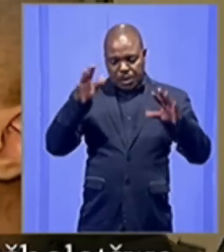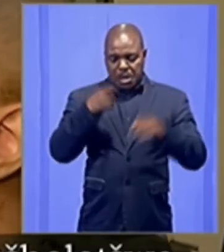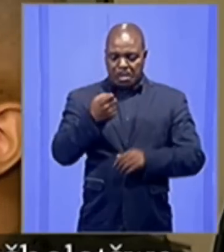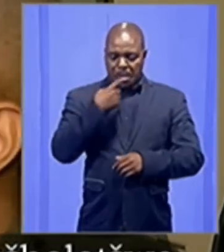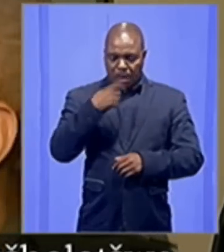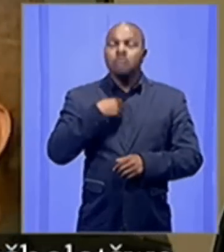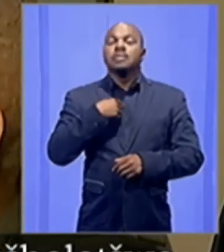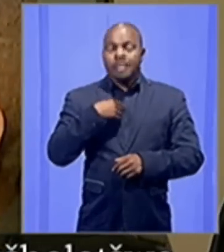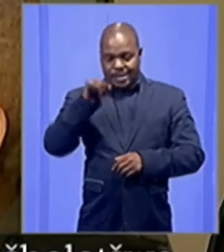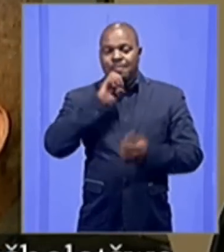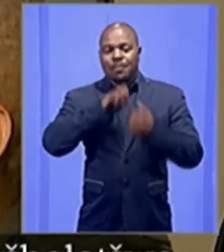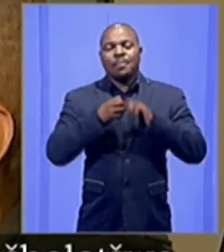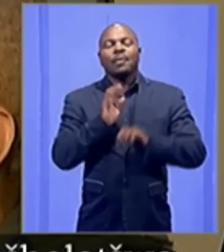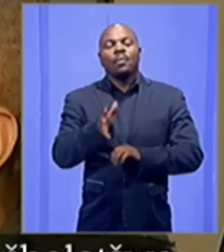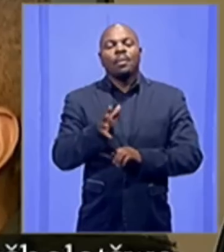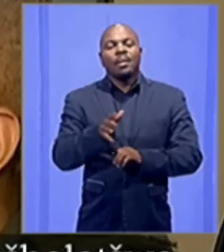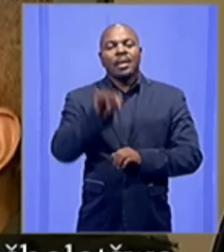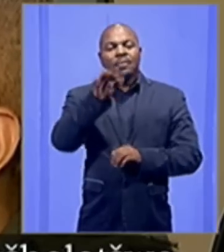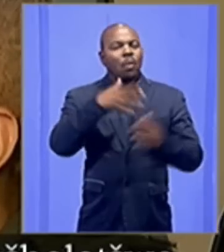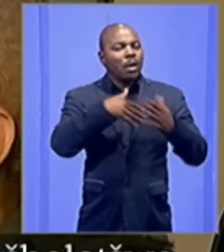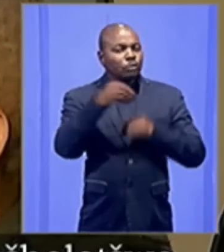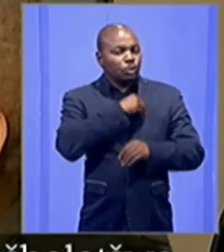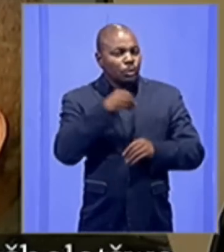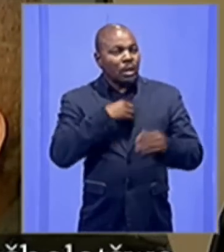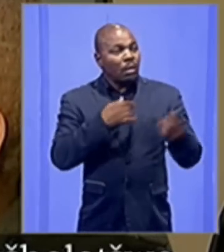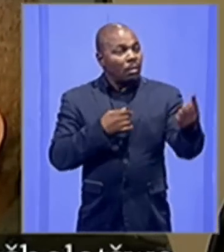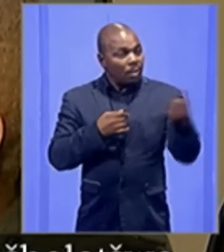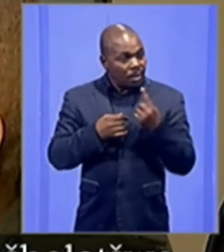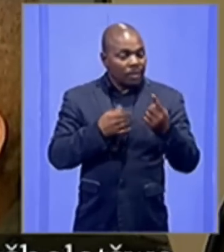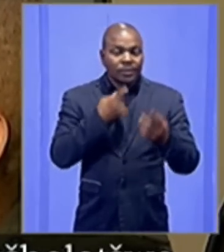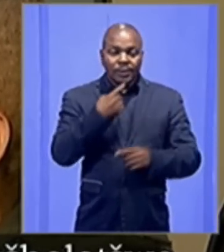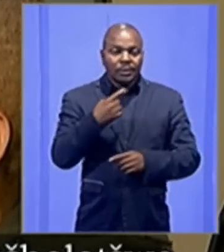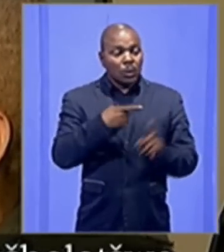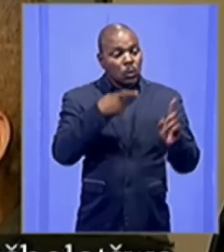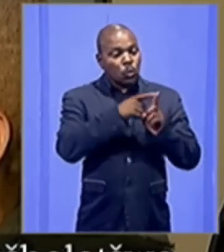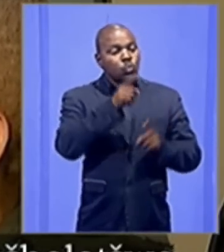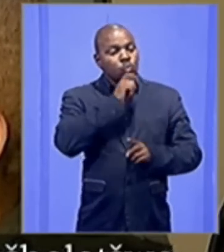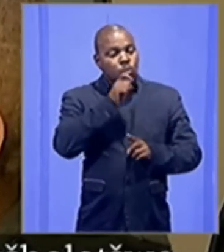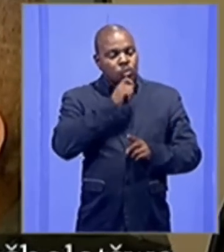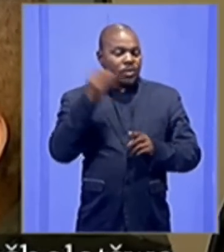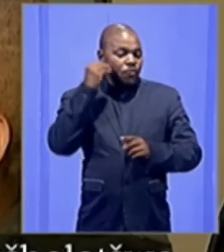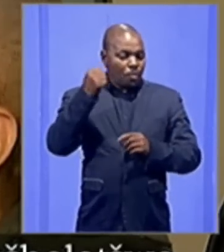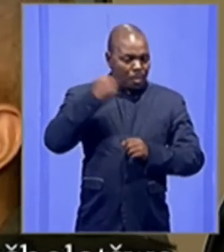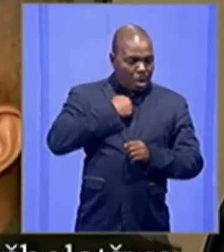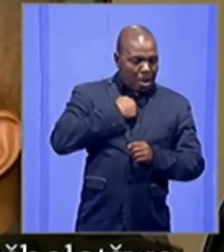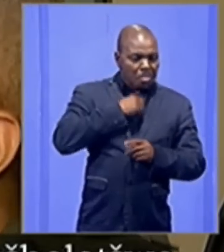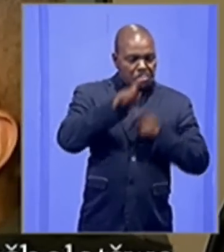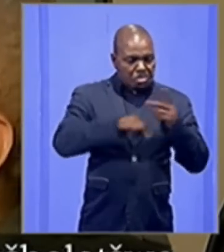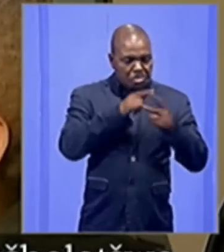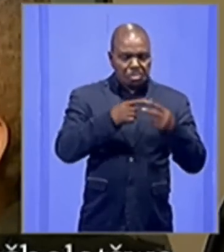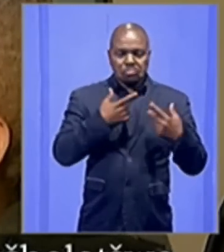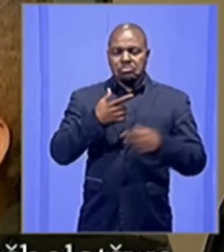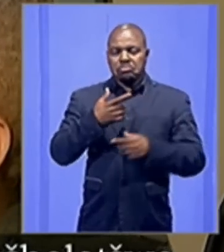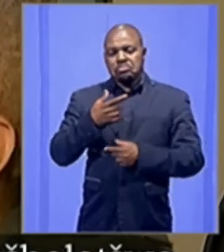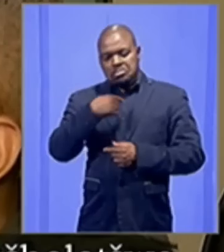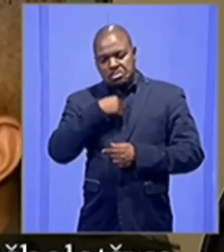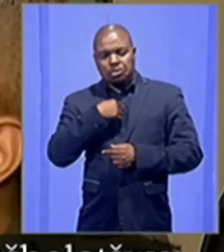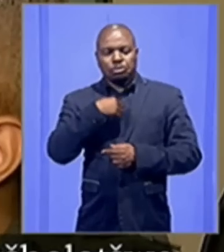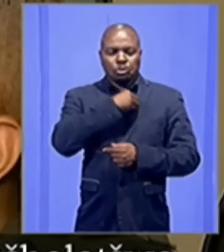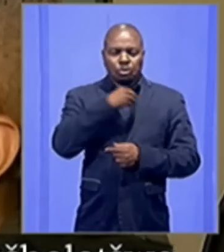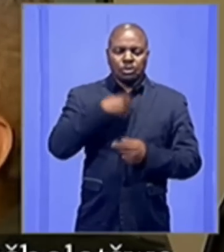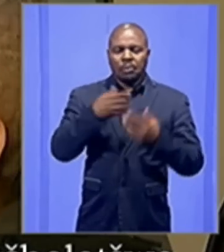him, or if ever there will be any doctor who would come forward and say he used my credentials to claim that he is a doctor. In actual